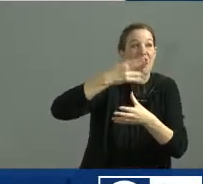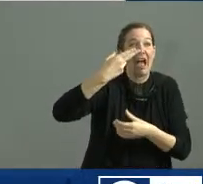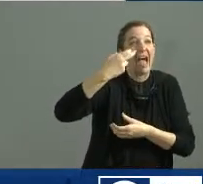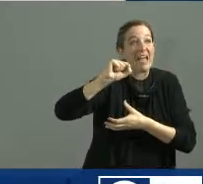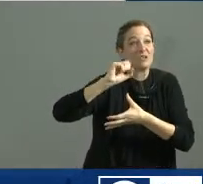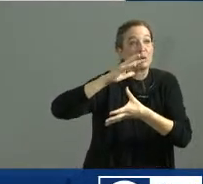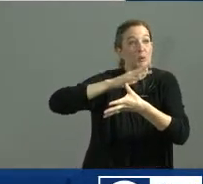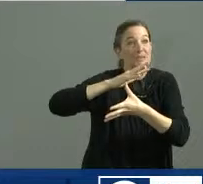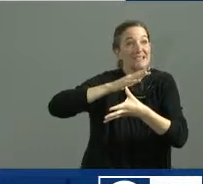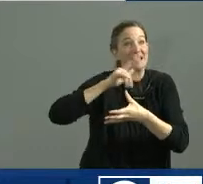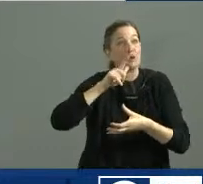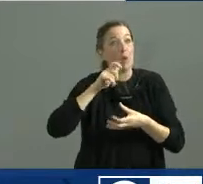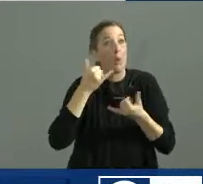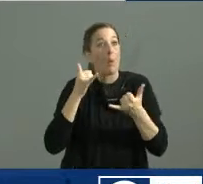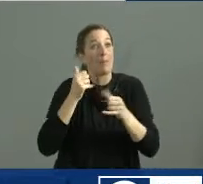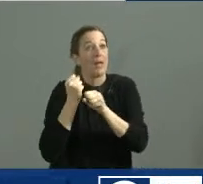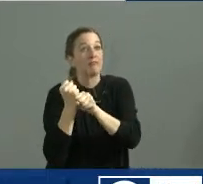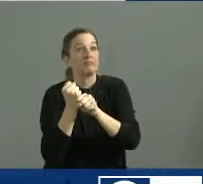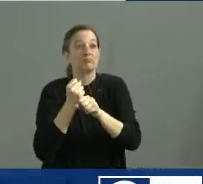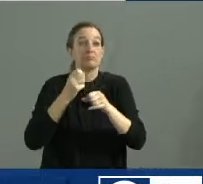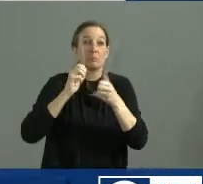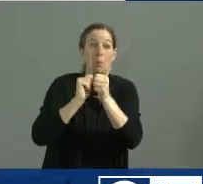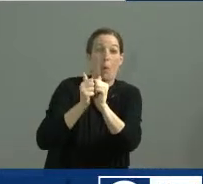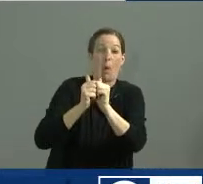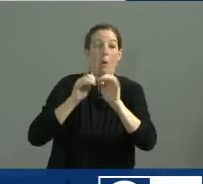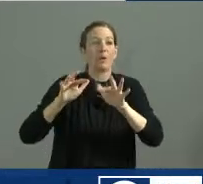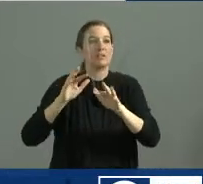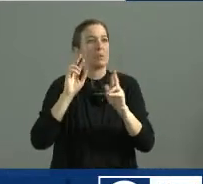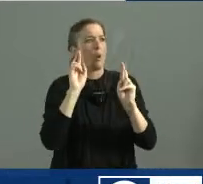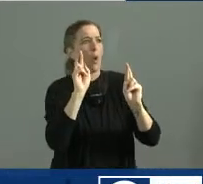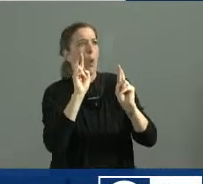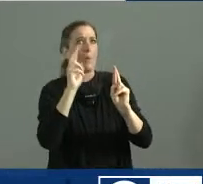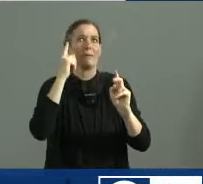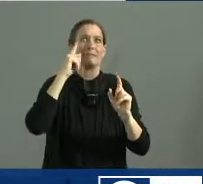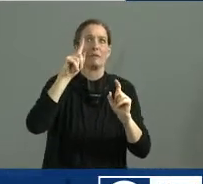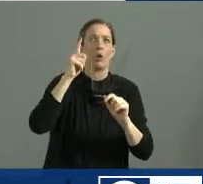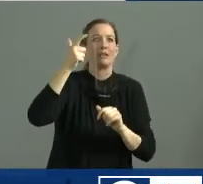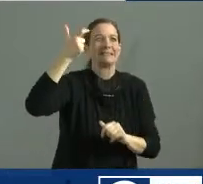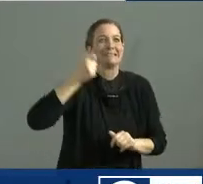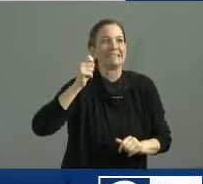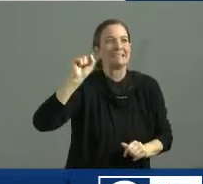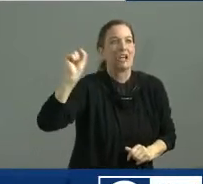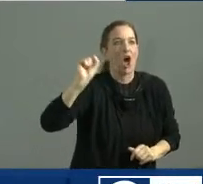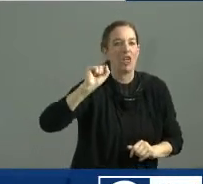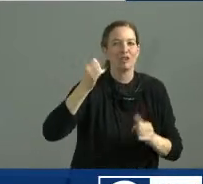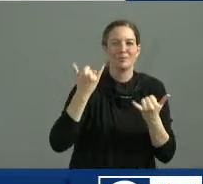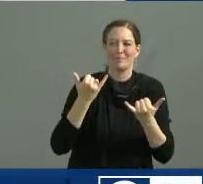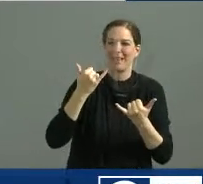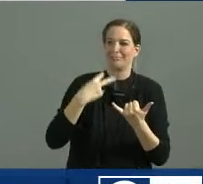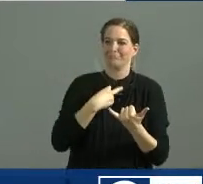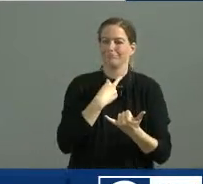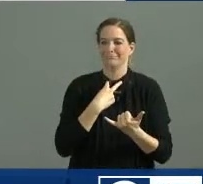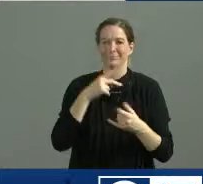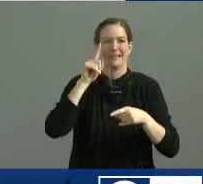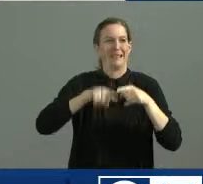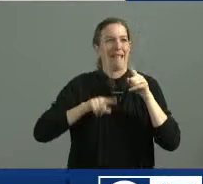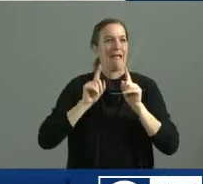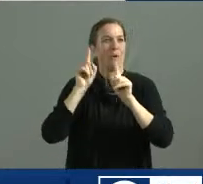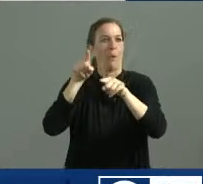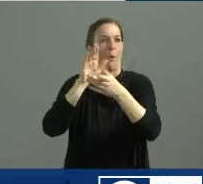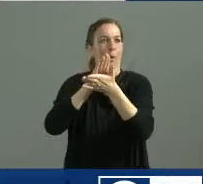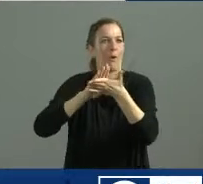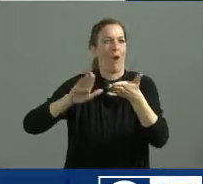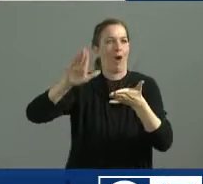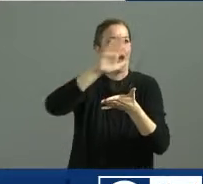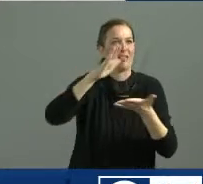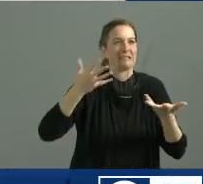I, probably hoping to go on to college and get some sort of scholarship at this point. Does the state bear some of this responsibility?